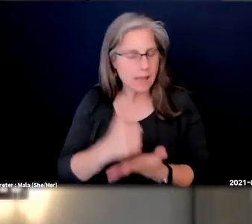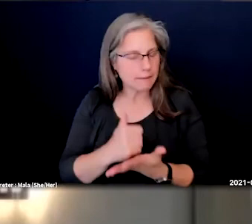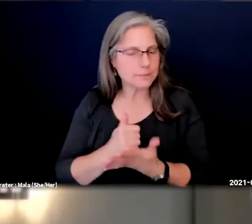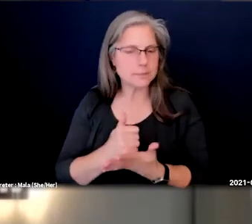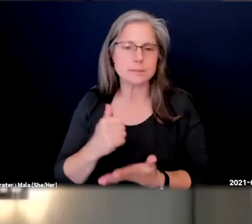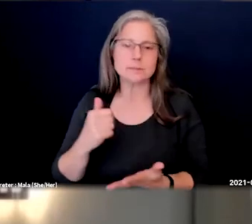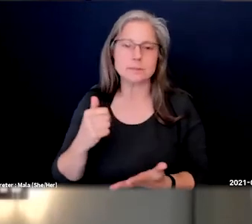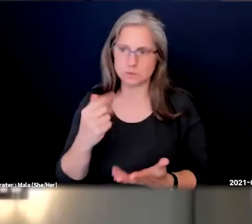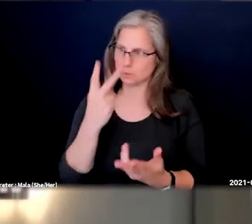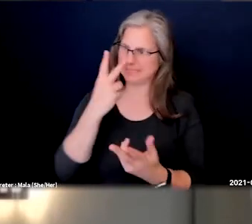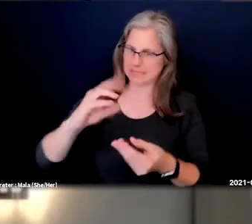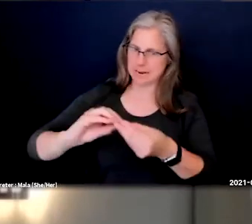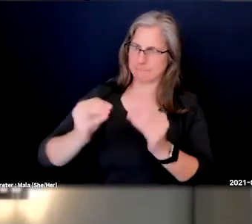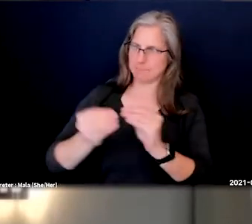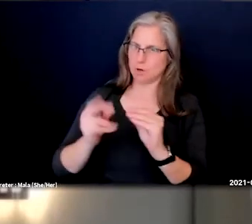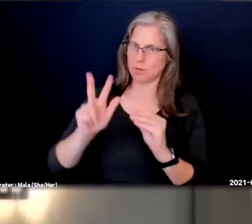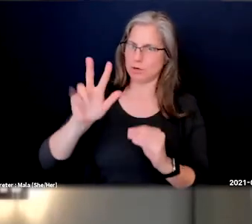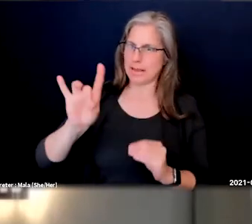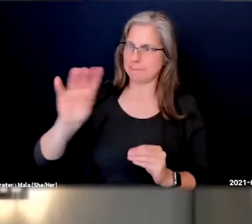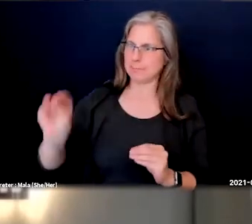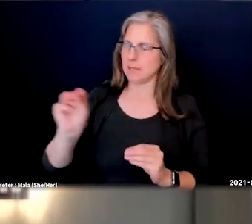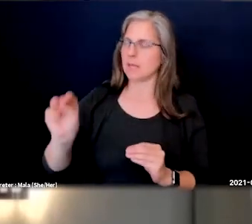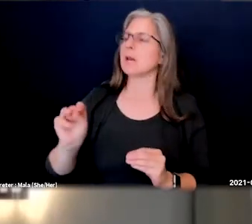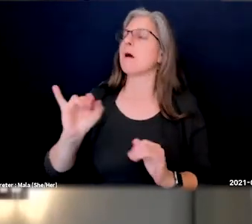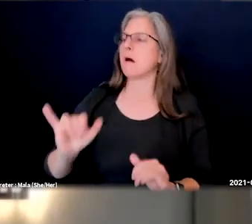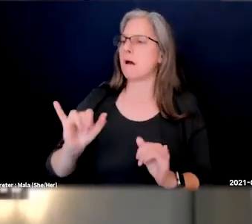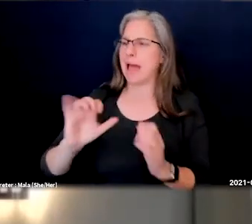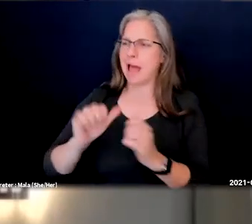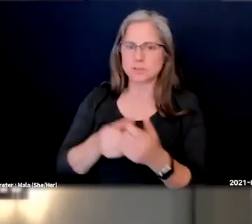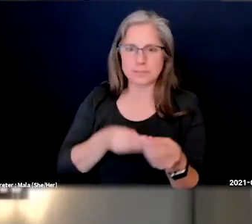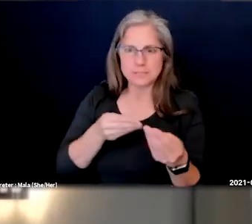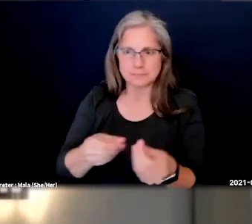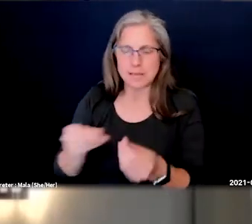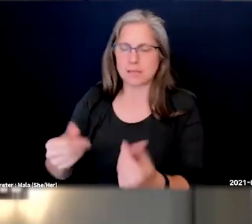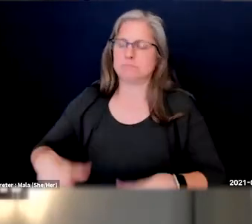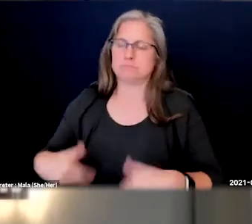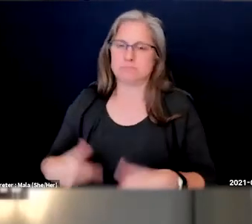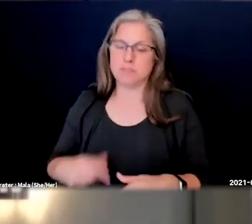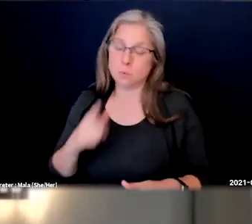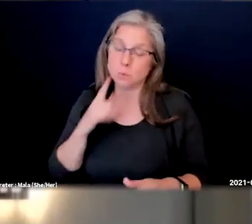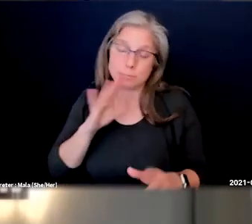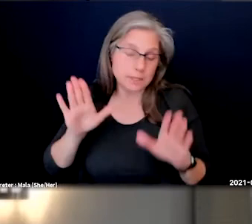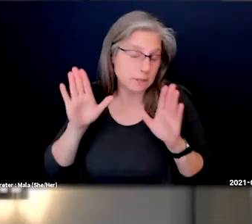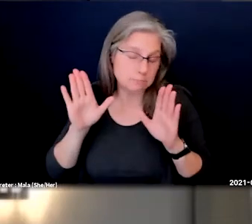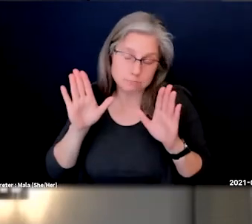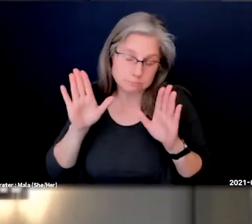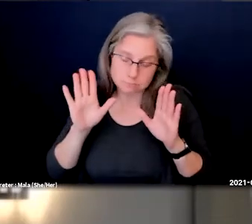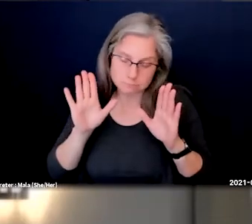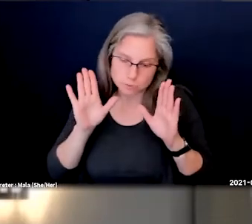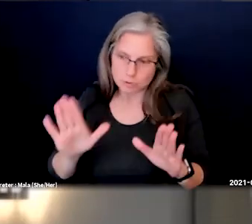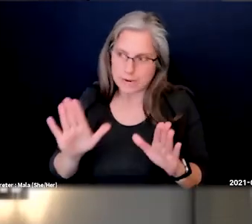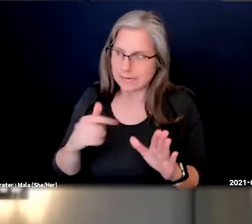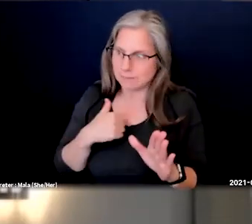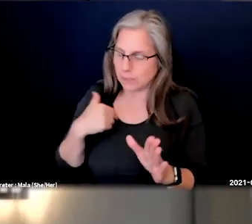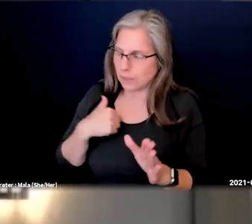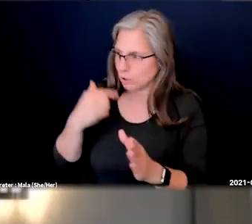to see a number of 38 million, but how that's being spent, I think that it would be wonderful to communicate it, and also, you know, to